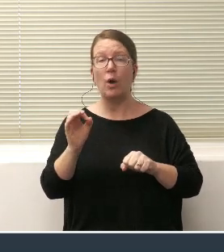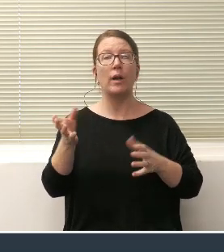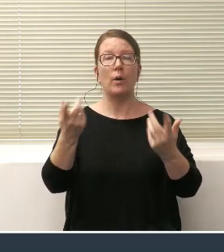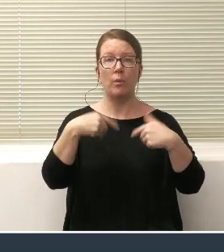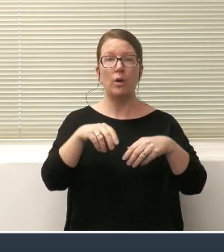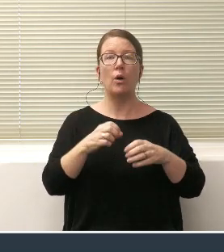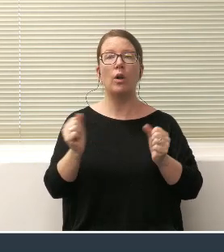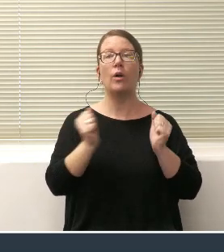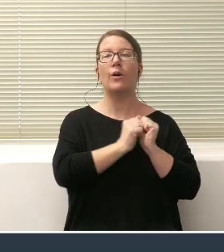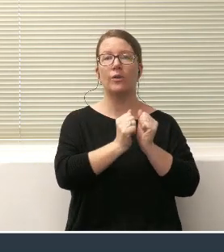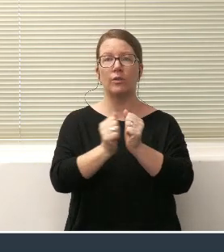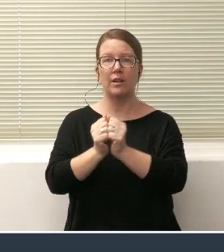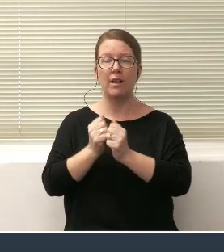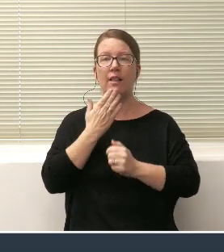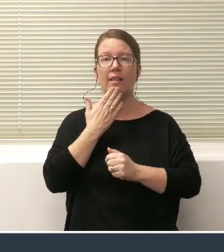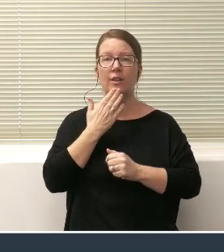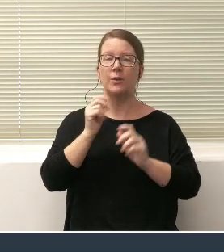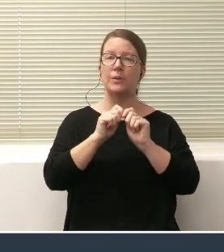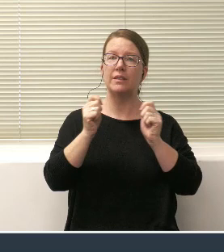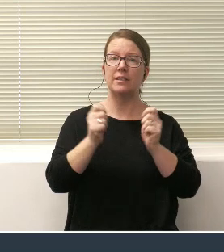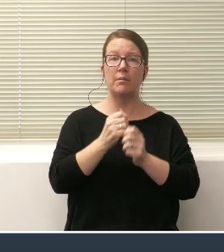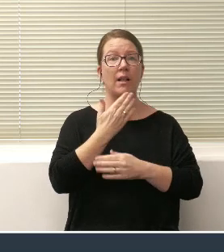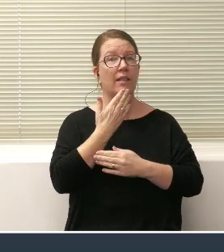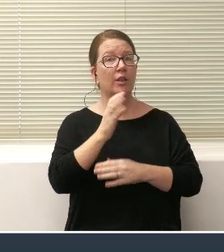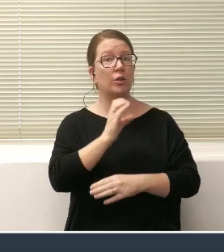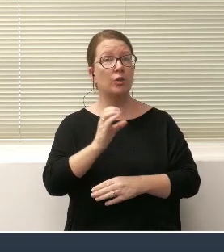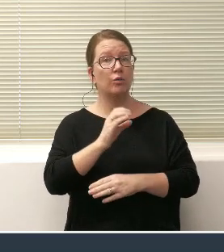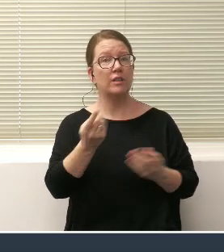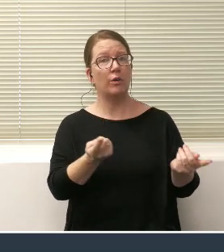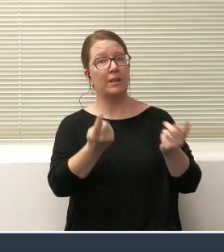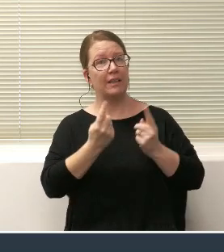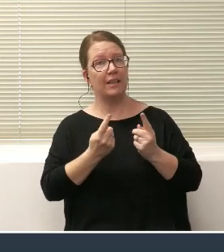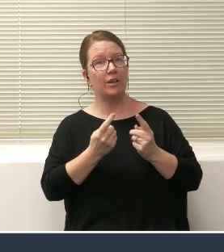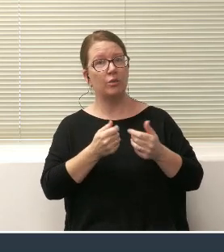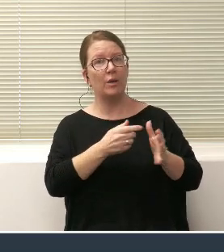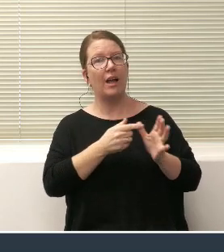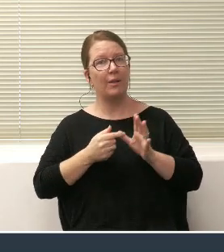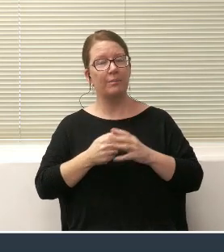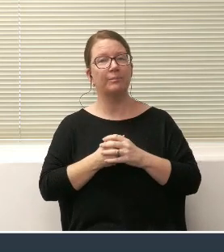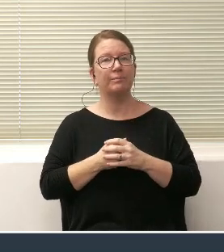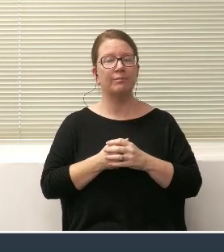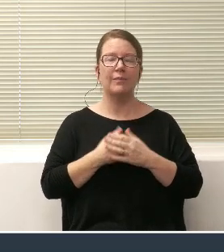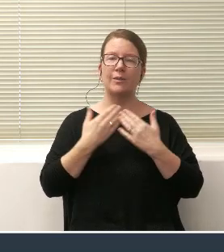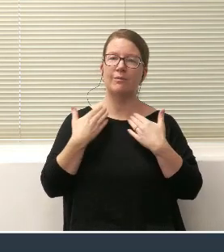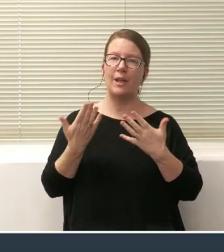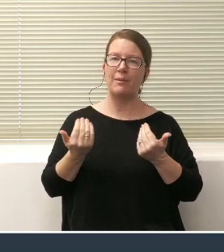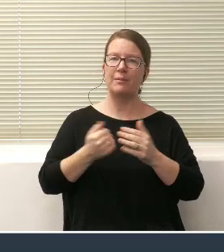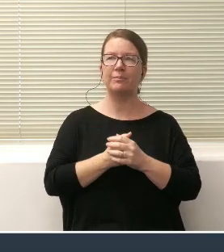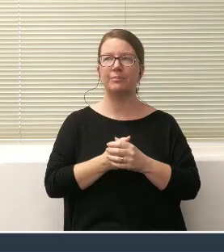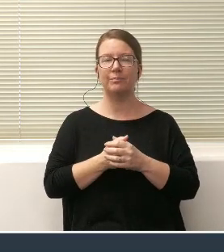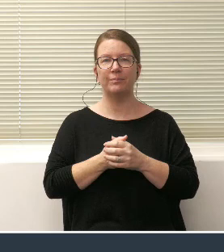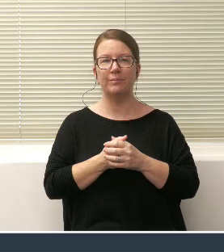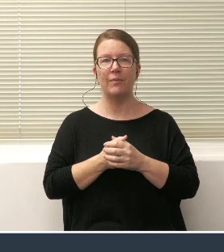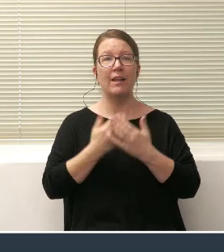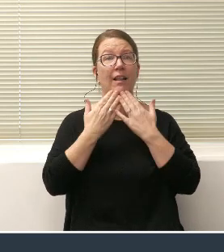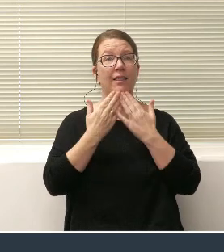work, team. Thank you so much, Chris, for being with us today to assist us with, just those My pleasure. questions. And thank